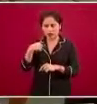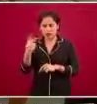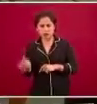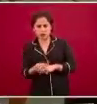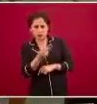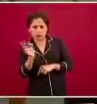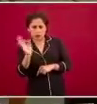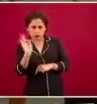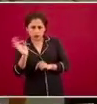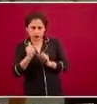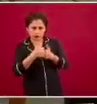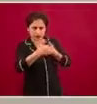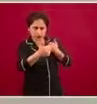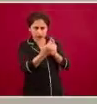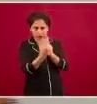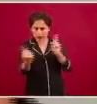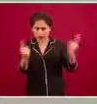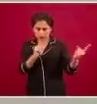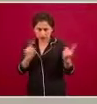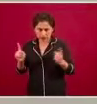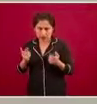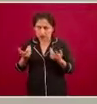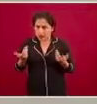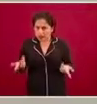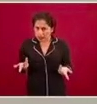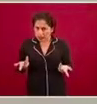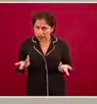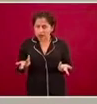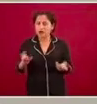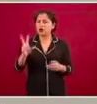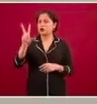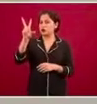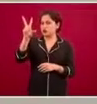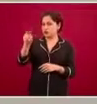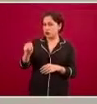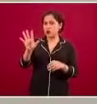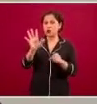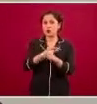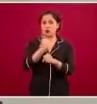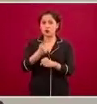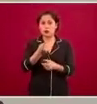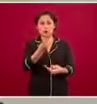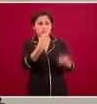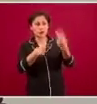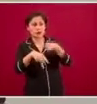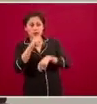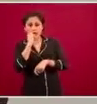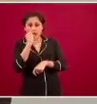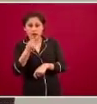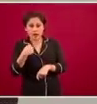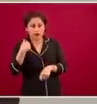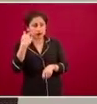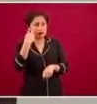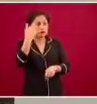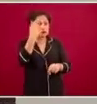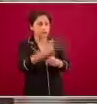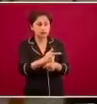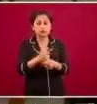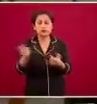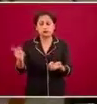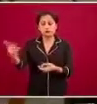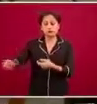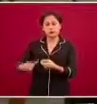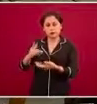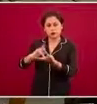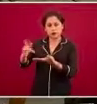can we can we assume that they are in isolation? No, they are not in isolation, because if we had